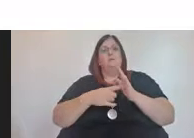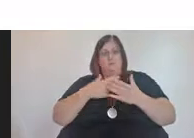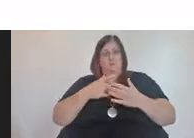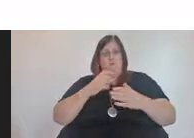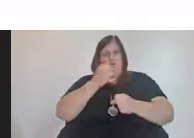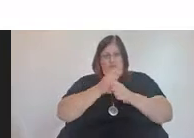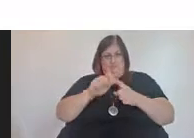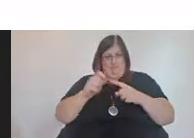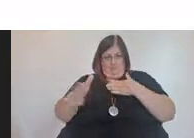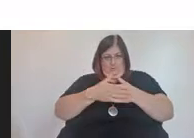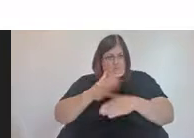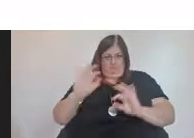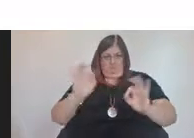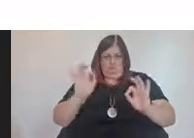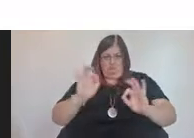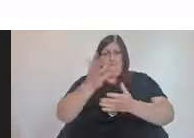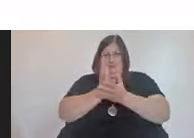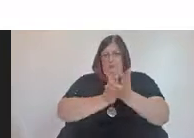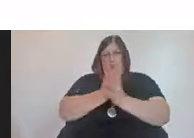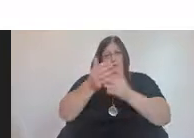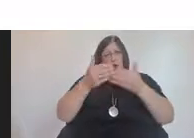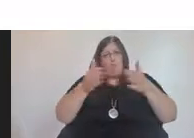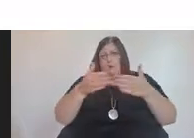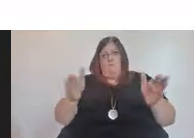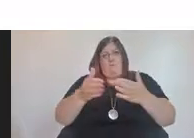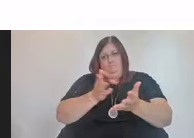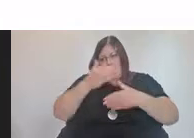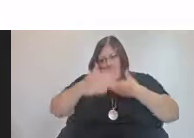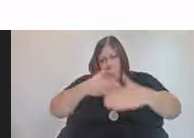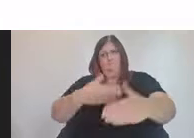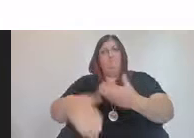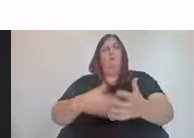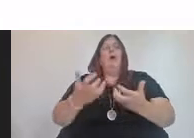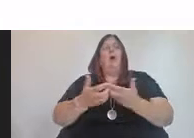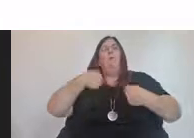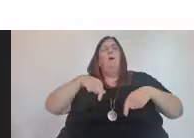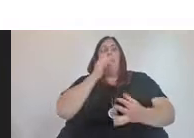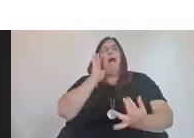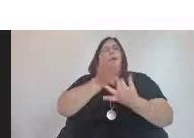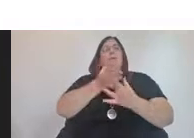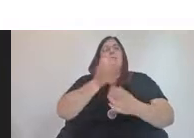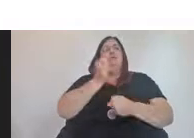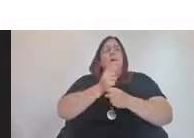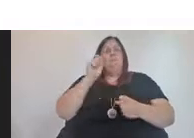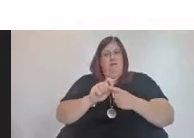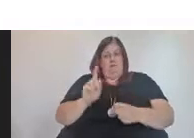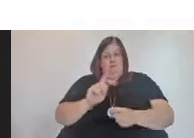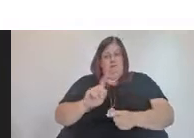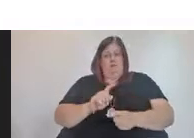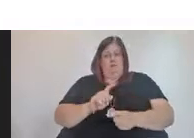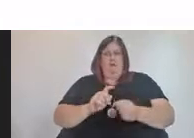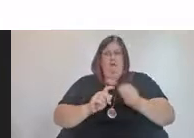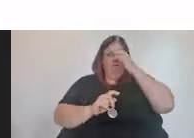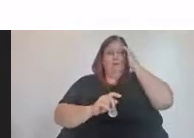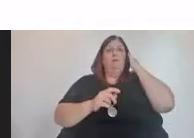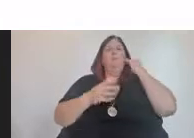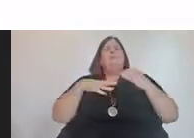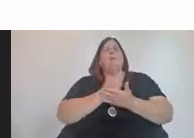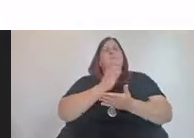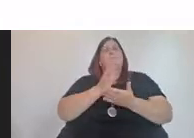for business. It was open all the way through the pandemic. The way that people access general practice changed and had to, as we had to keep people safe,